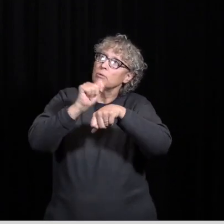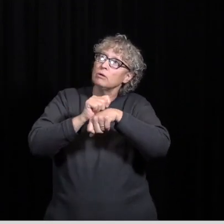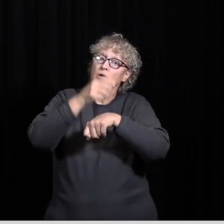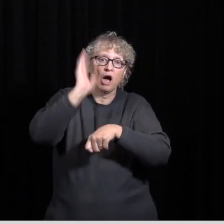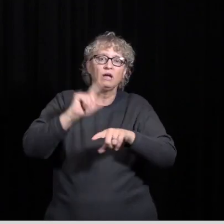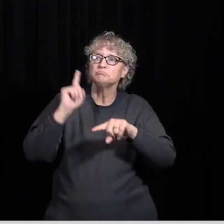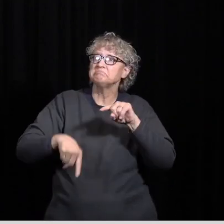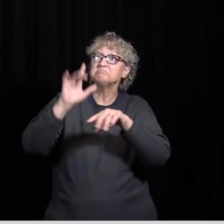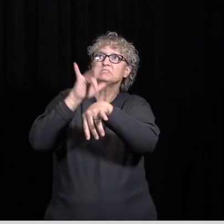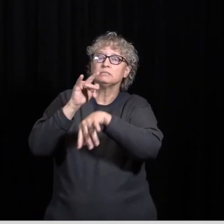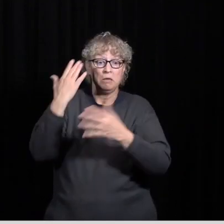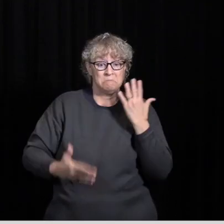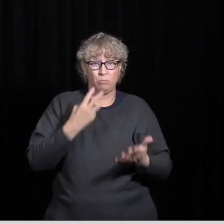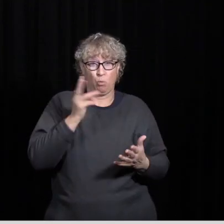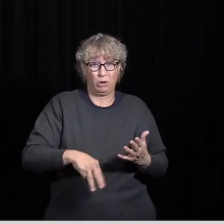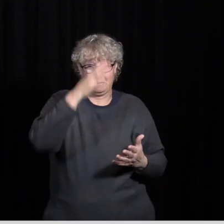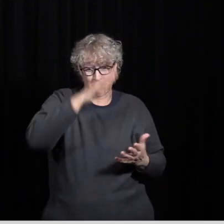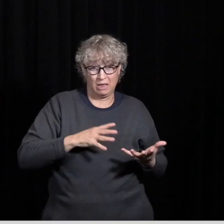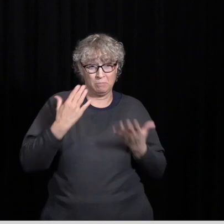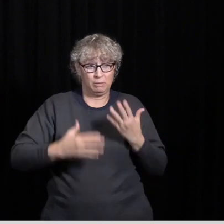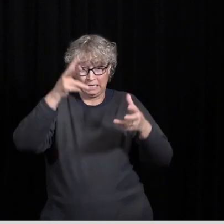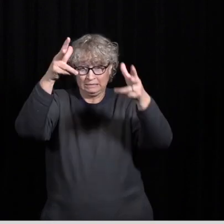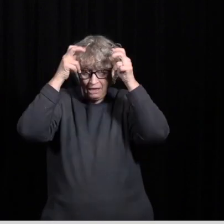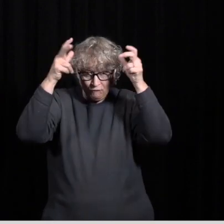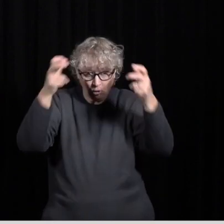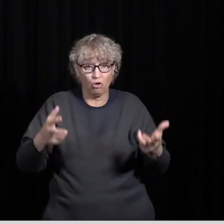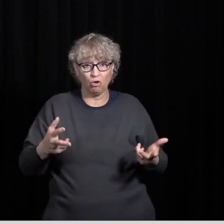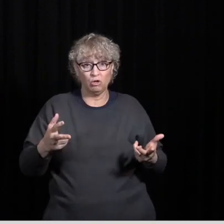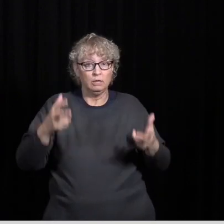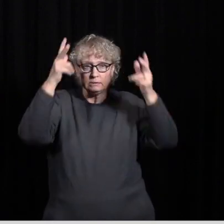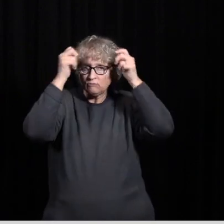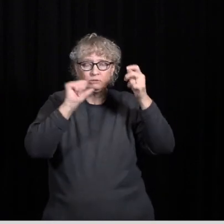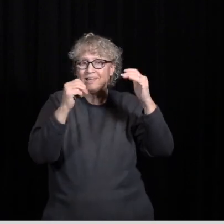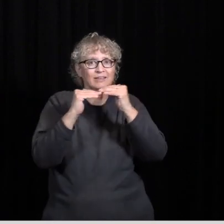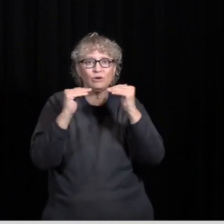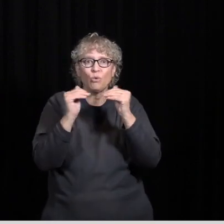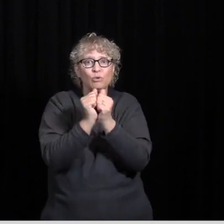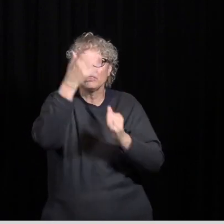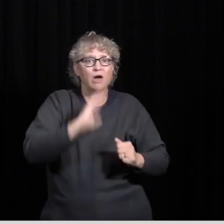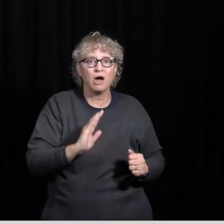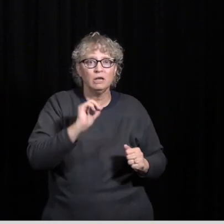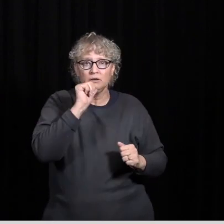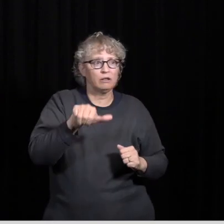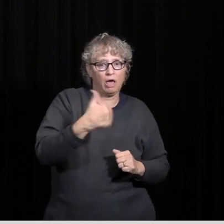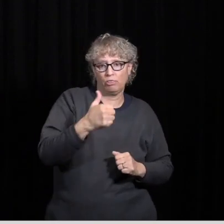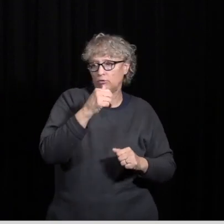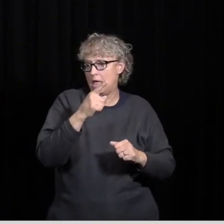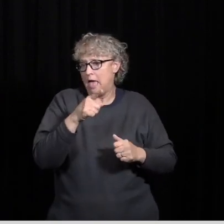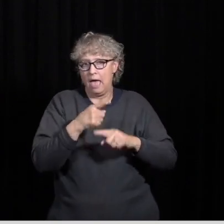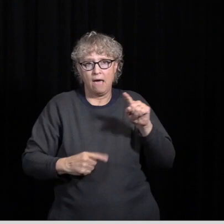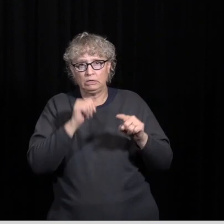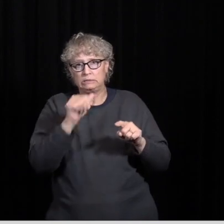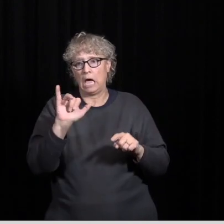touched. Maybe there's a wicked guy, a bad guy, maybe there's the devil. The devil is not equal to God. He's not the other half. It's not like yin and